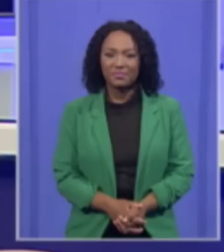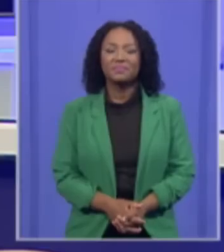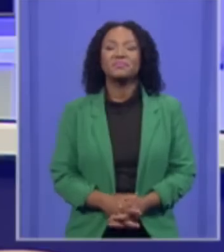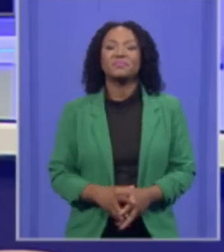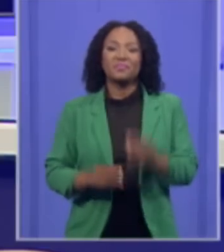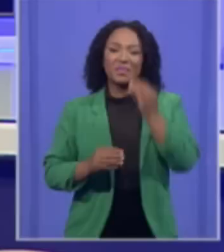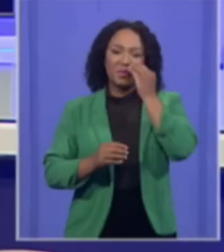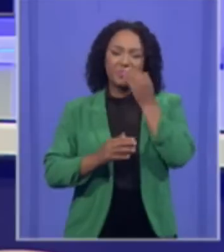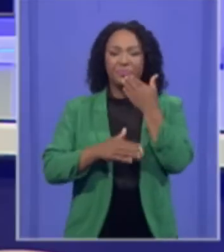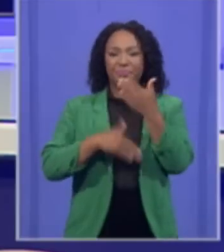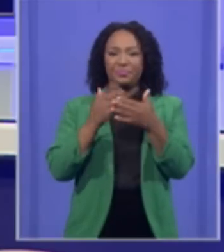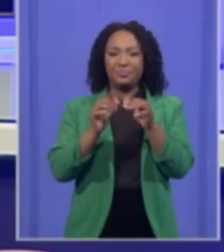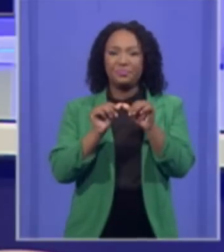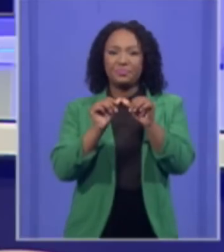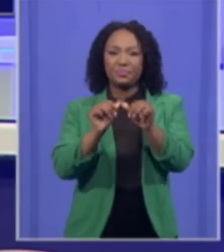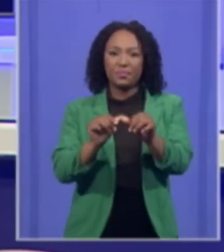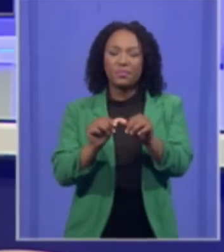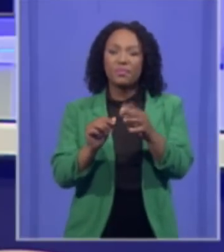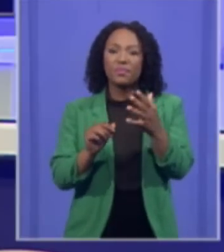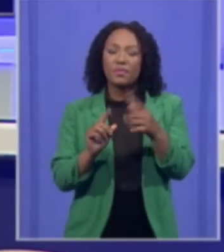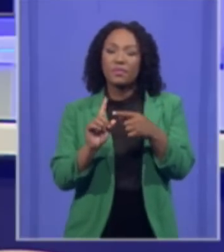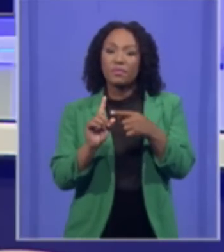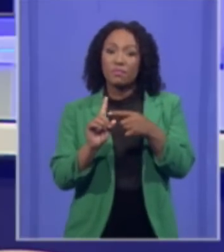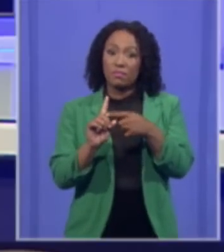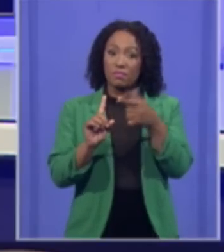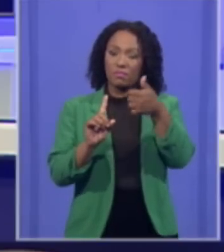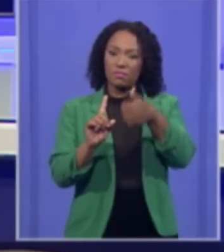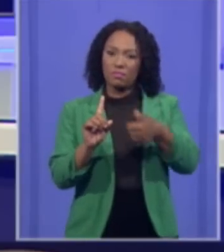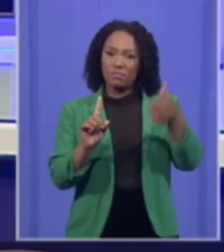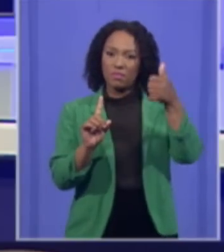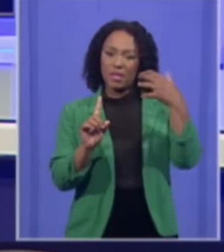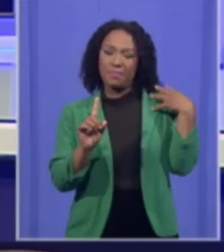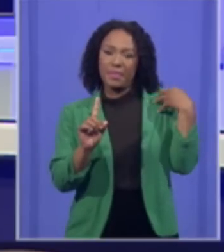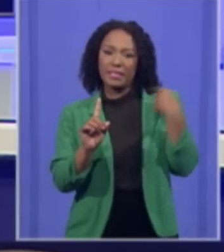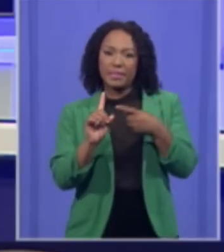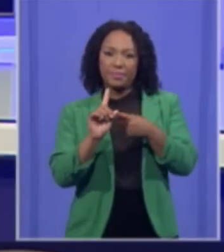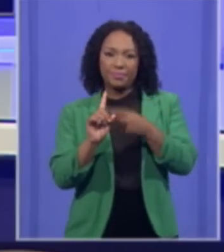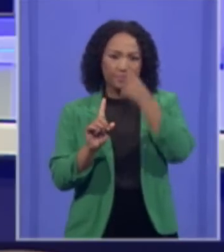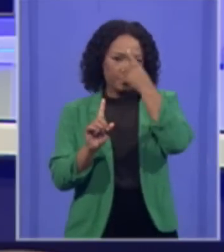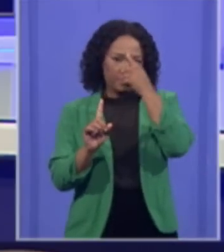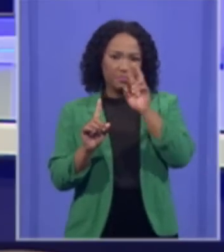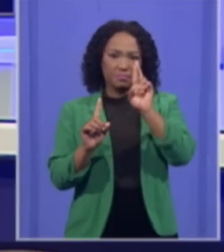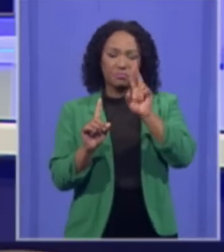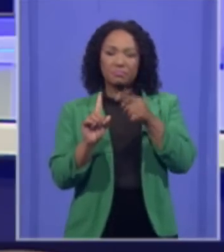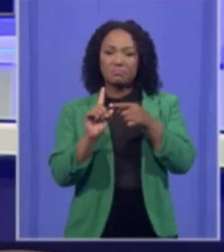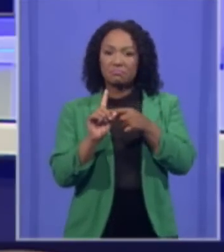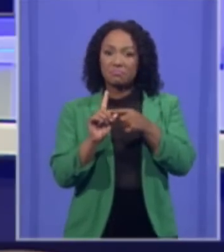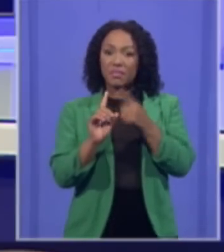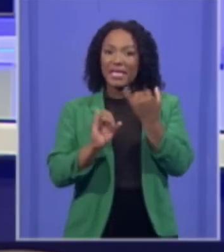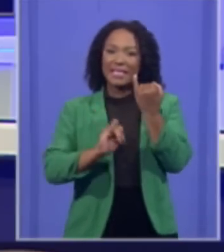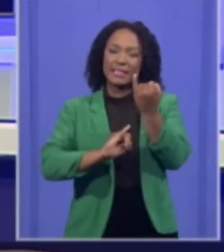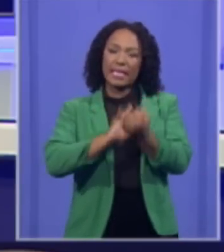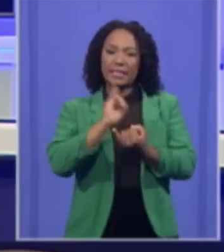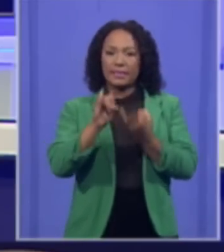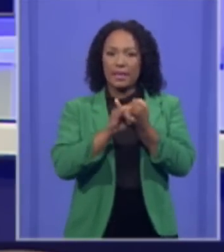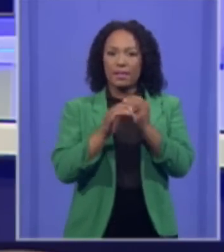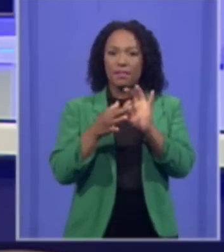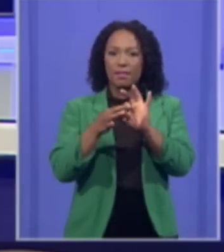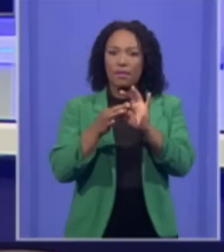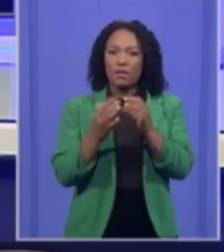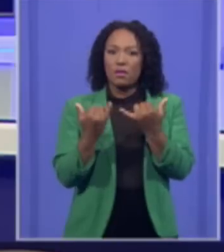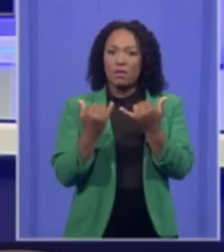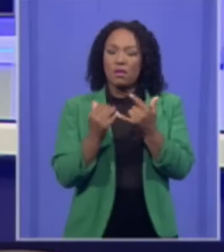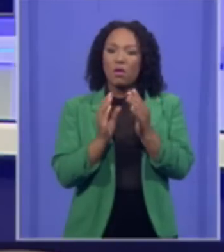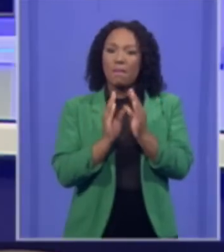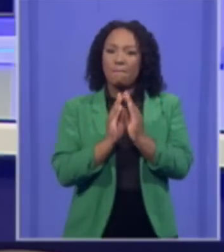Ba di tšwela pele tona ya kgoro ya merero ya boditšhabatšhaba Ronald Lamola o hlwile a kopane le bamphato wa gagwe go